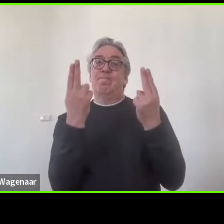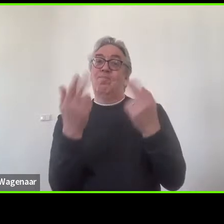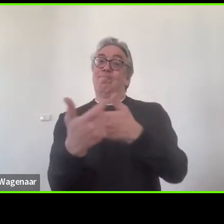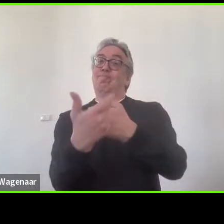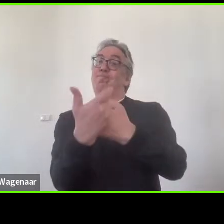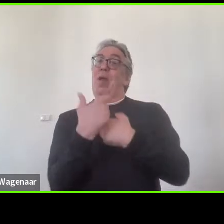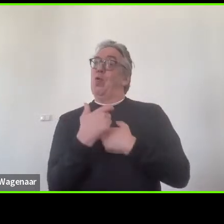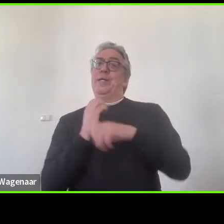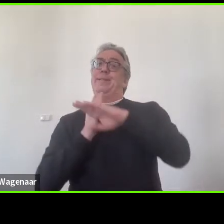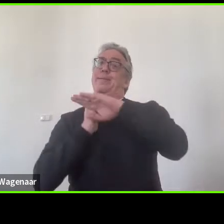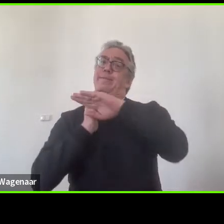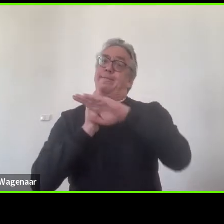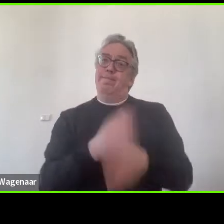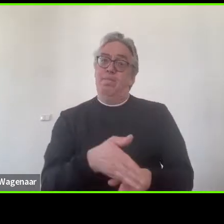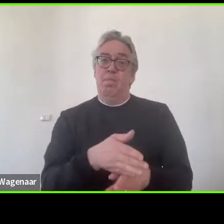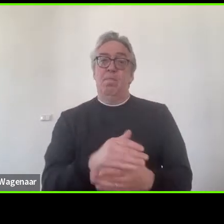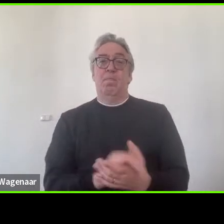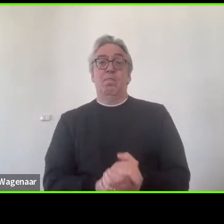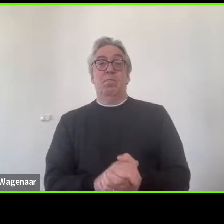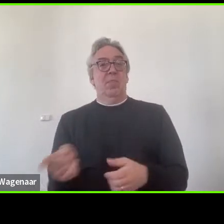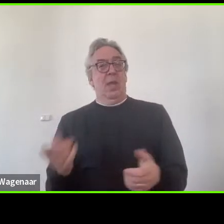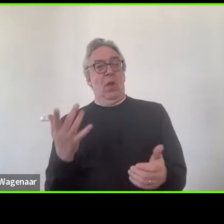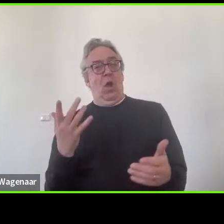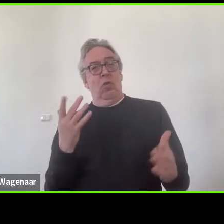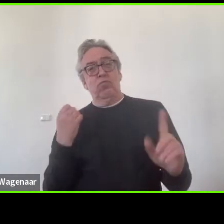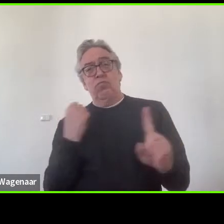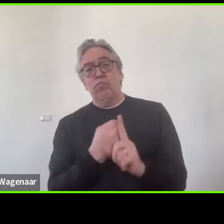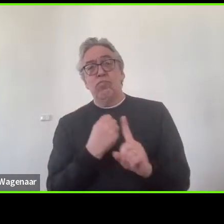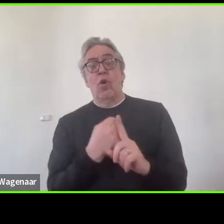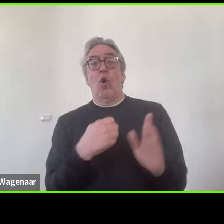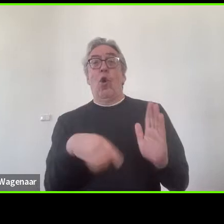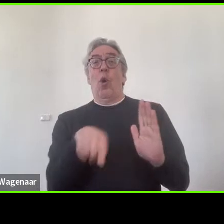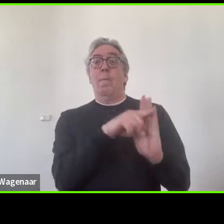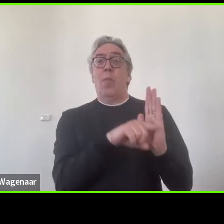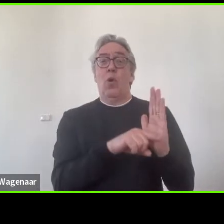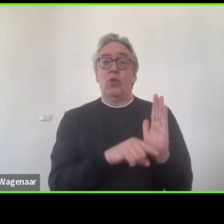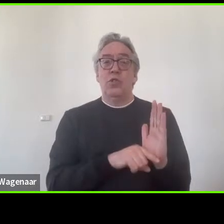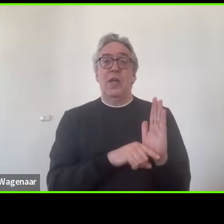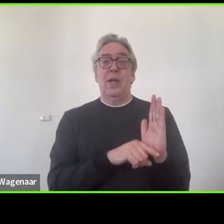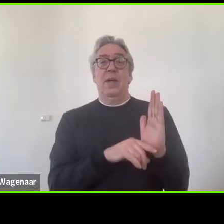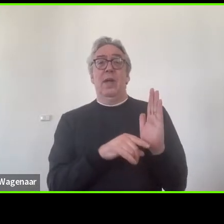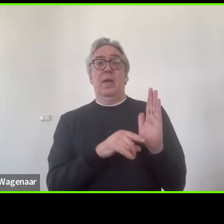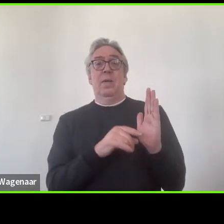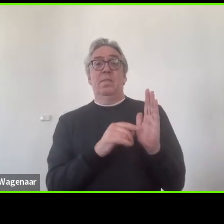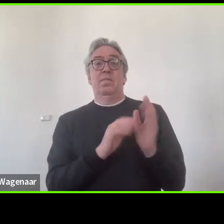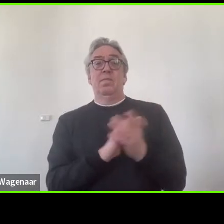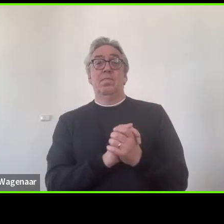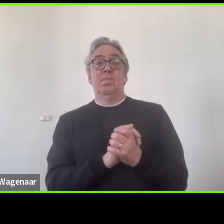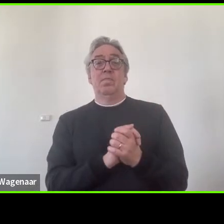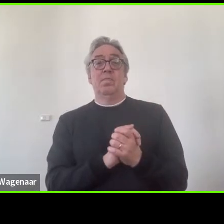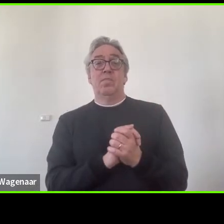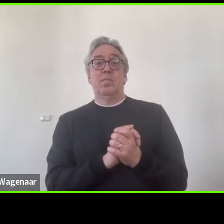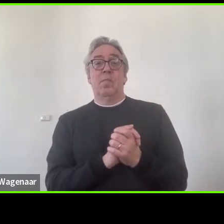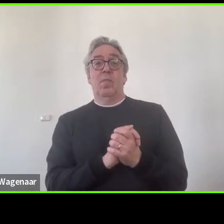in various sectors, including politics, art, law, farming, business, count them.